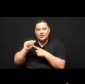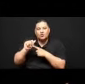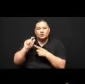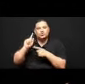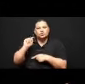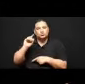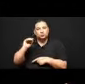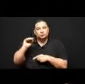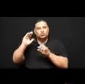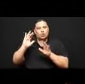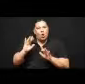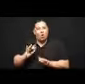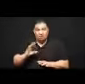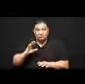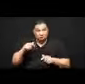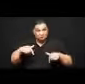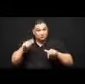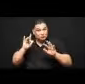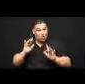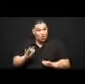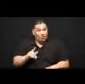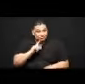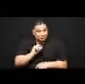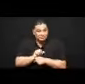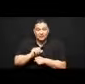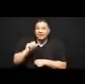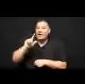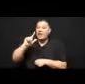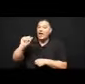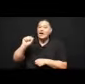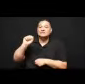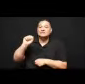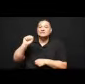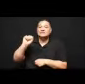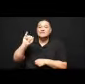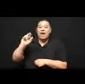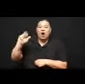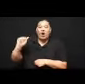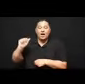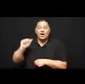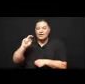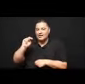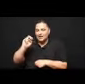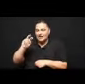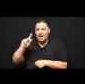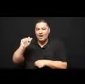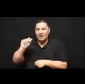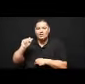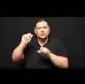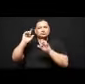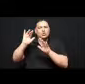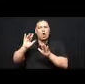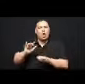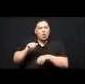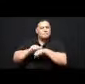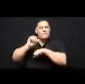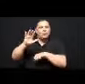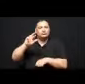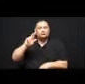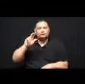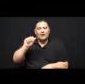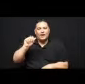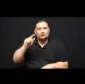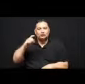it does. La Sierra Nevada, the snow mountain range. I like the sound